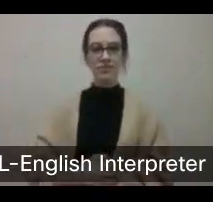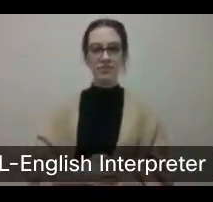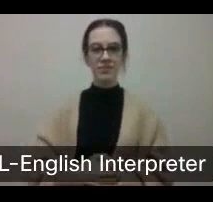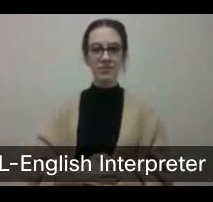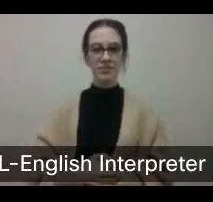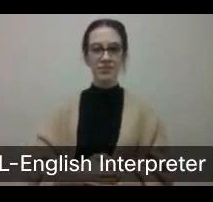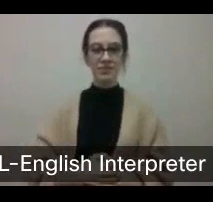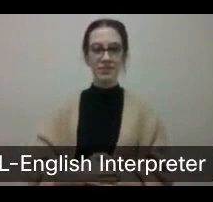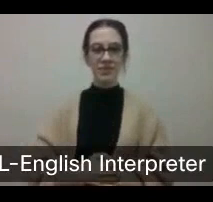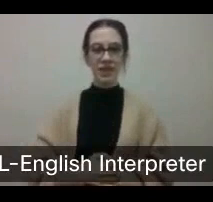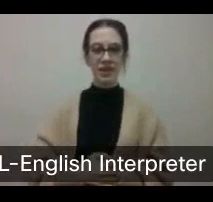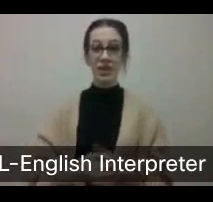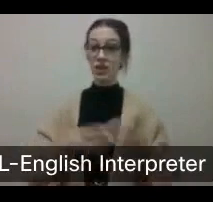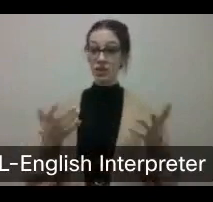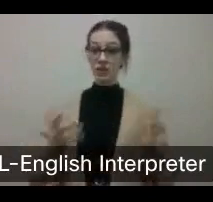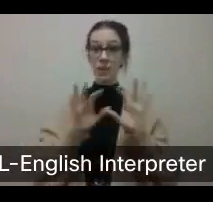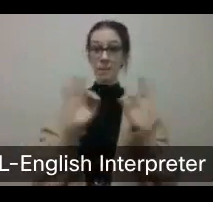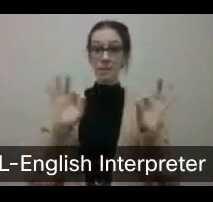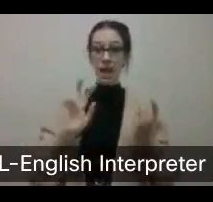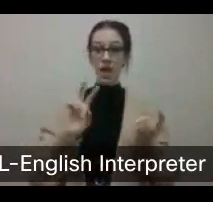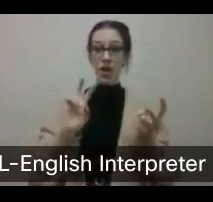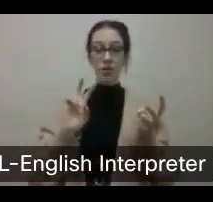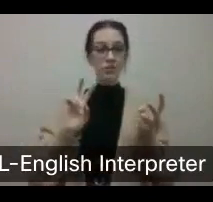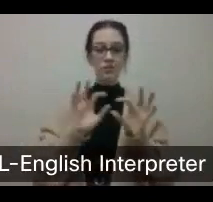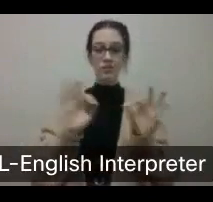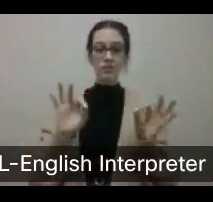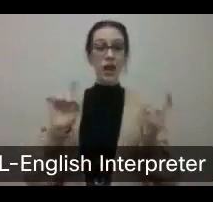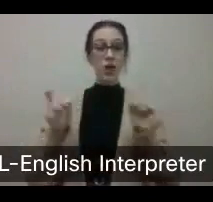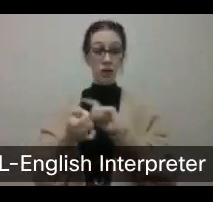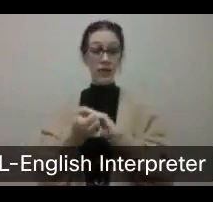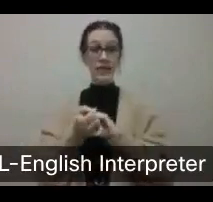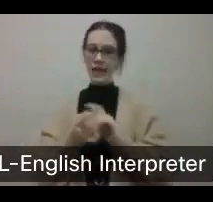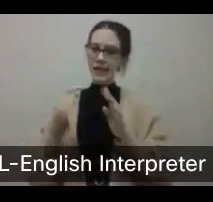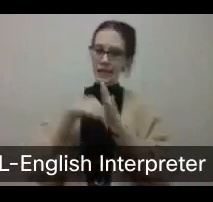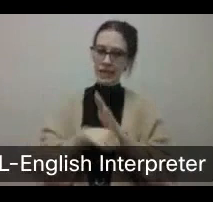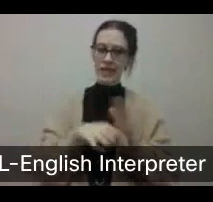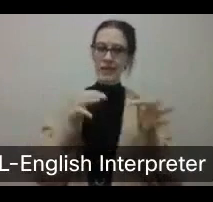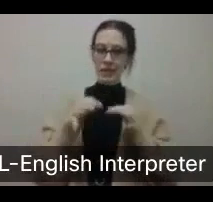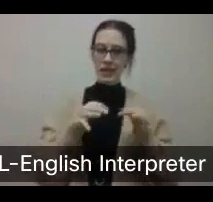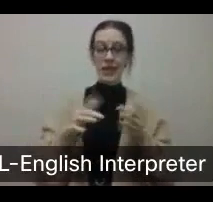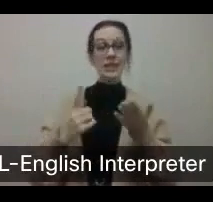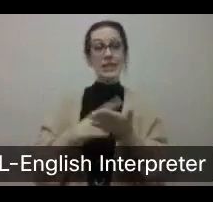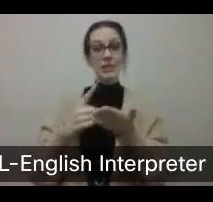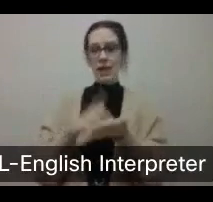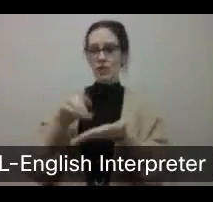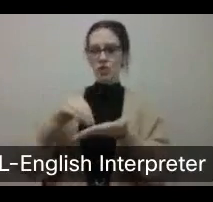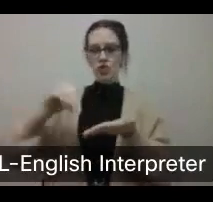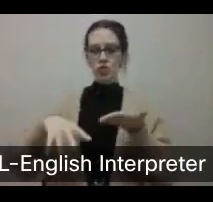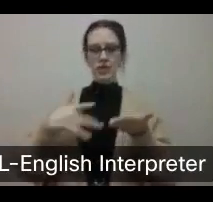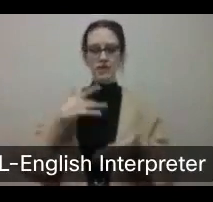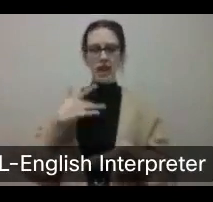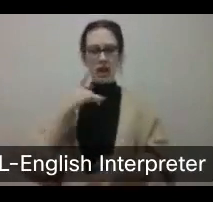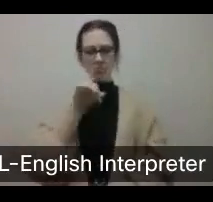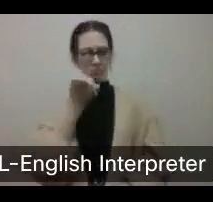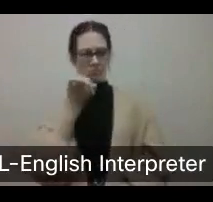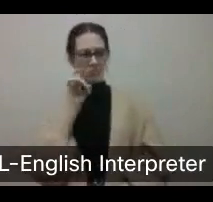So that's a little bit about what paraphrasing is. Sometimes when I work with students, they can feel a little bit uncertain about the word paraphrasing and how to